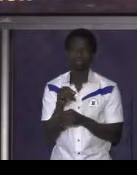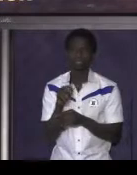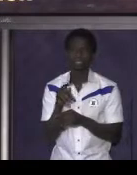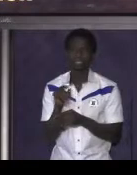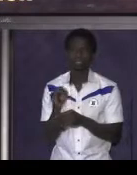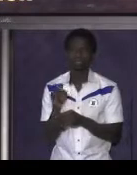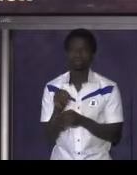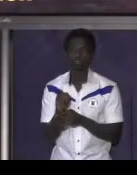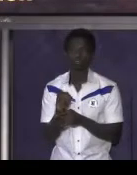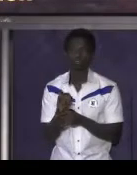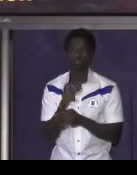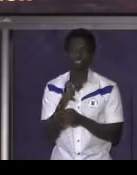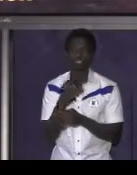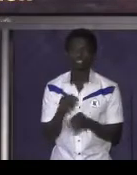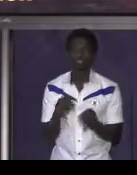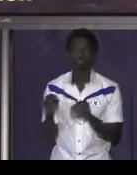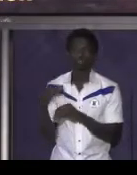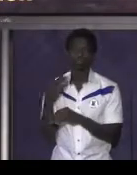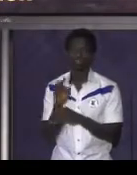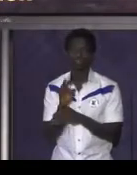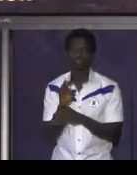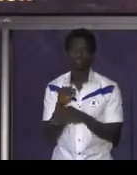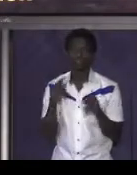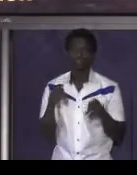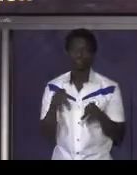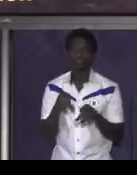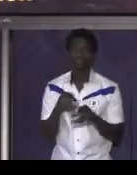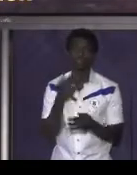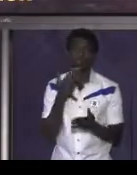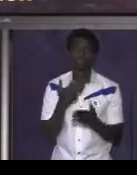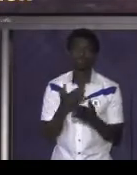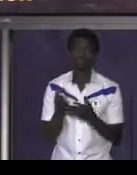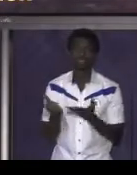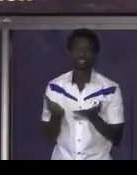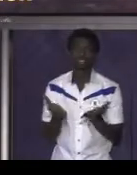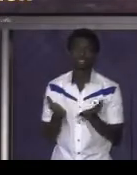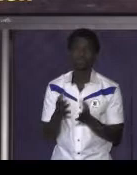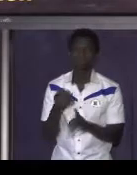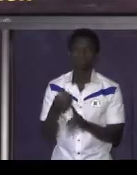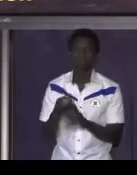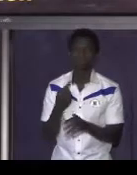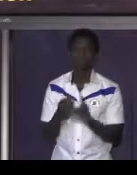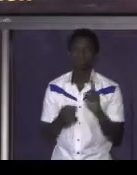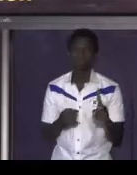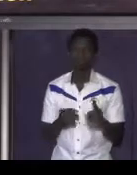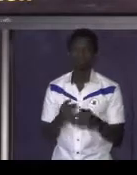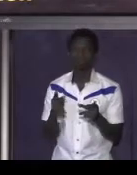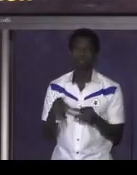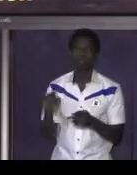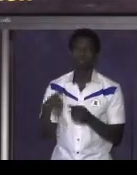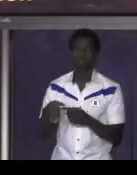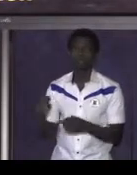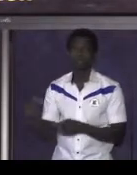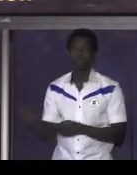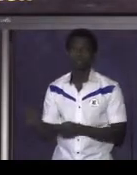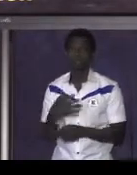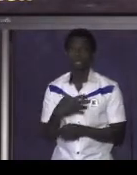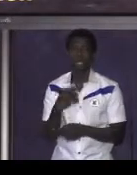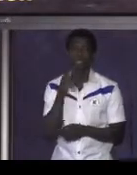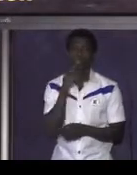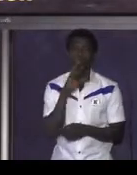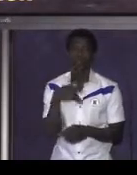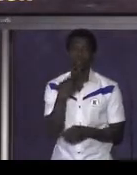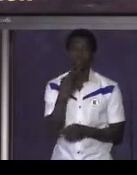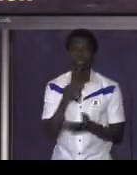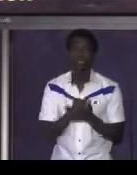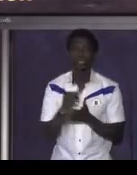transportation. Transportation is the movement of people, goods, and services from one place to another. And you were told